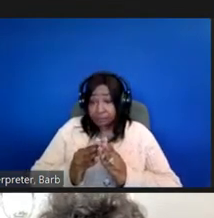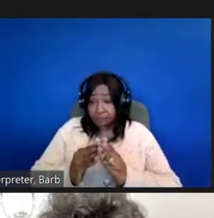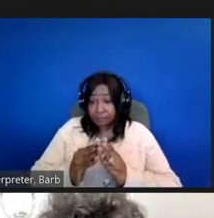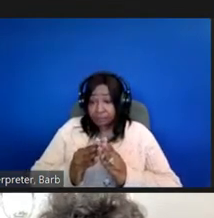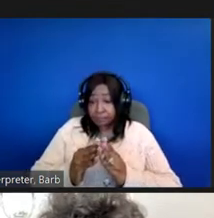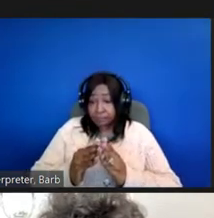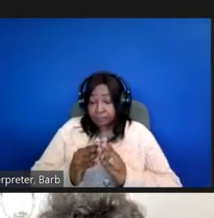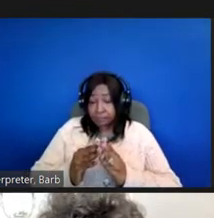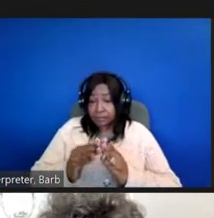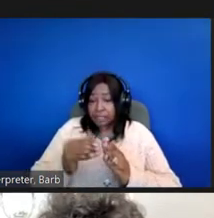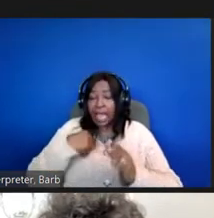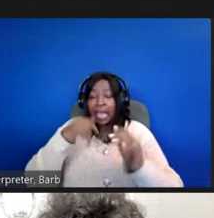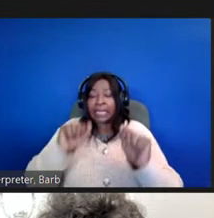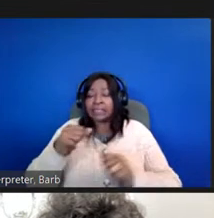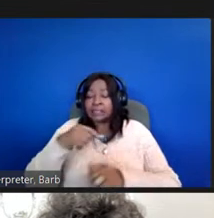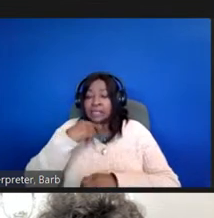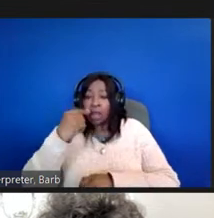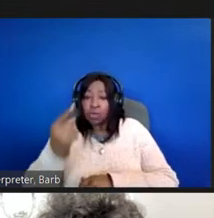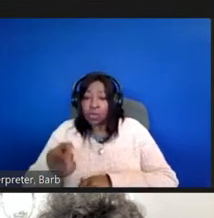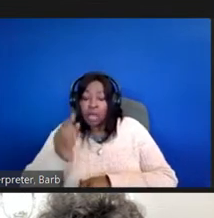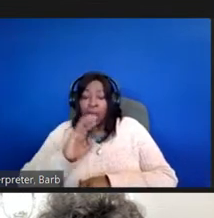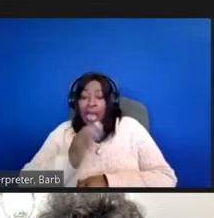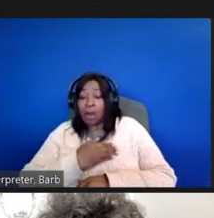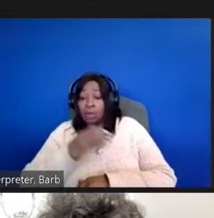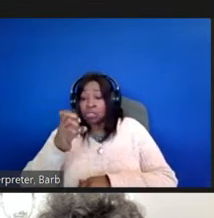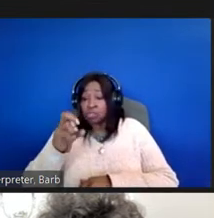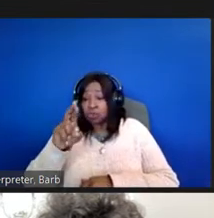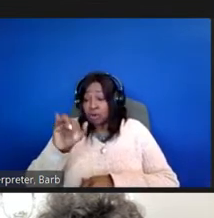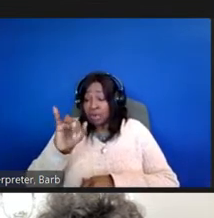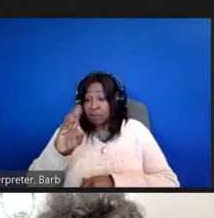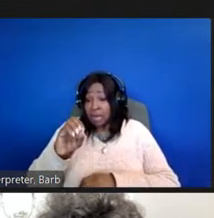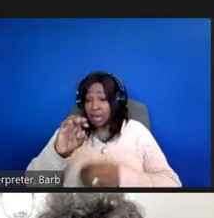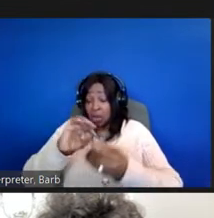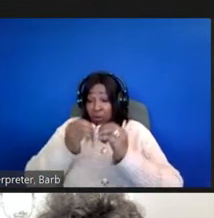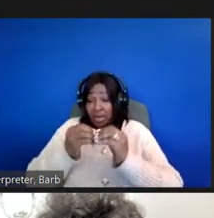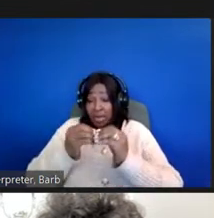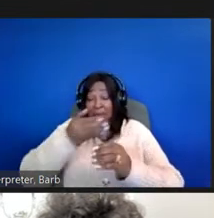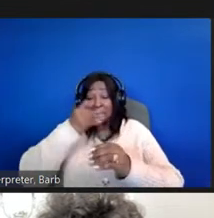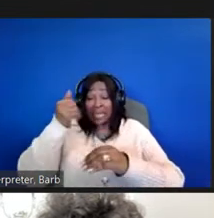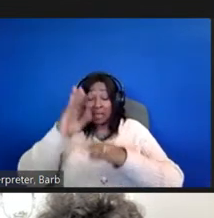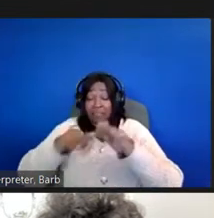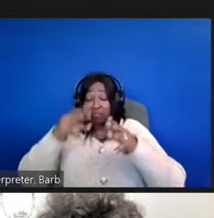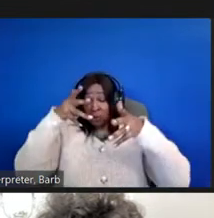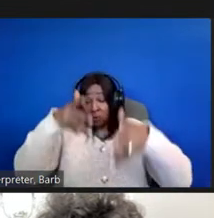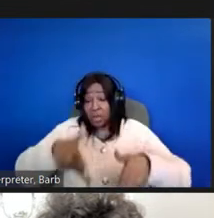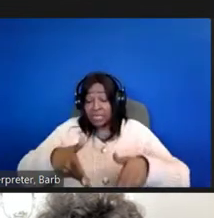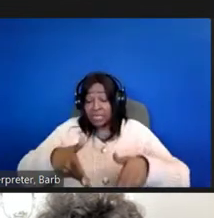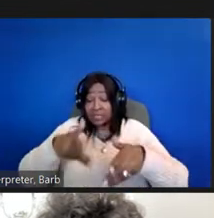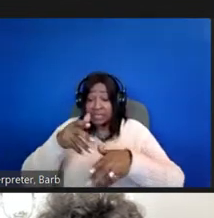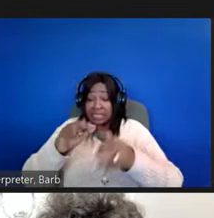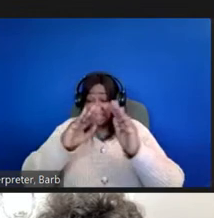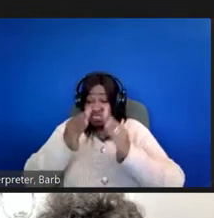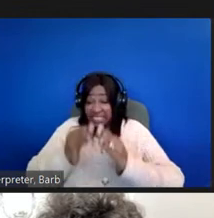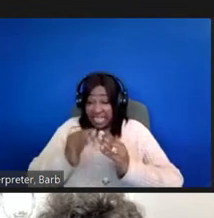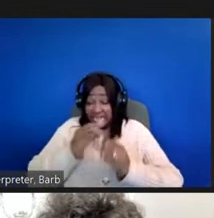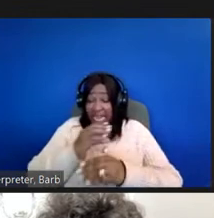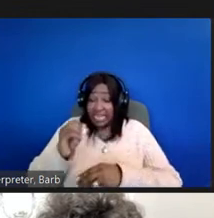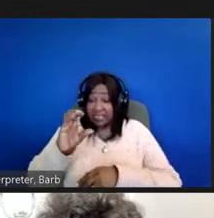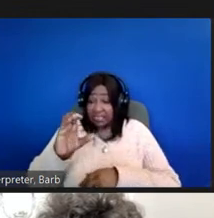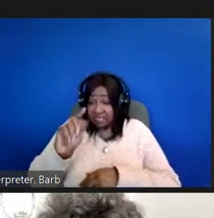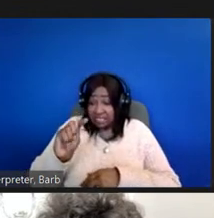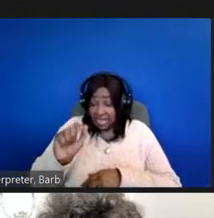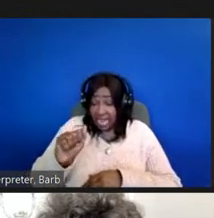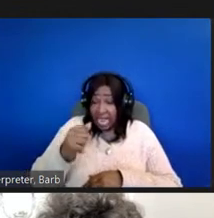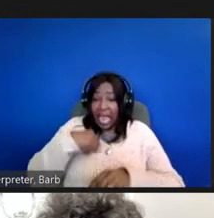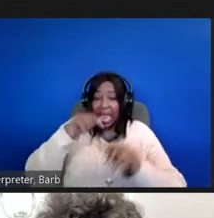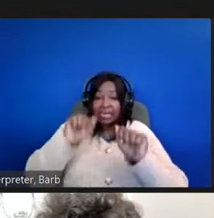I can tell you our crime rate is better than the rest of the city and the CTA. I can tell